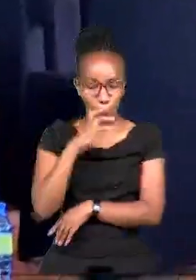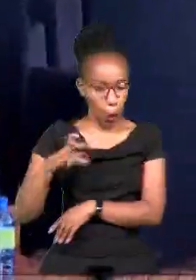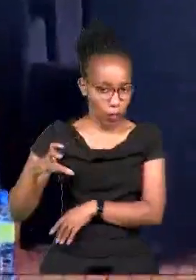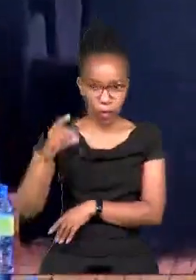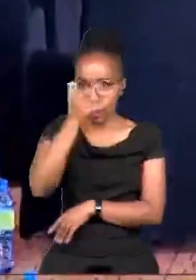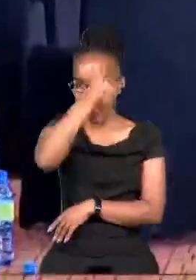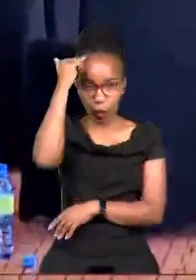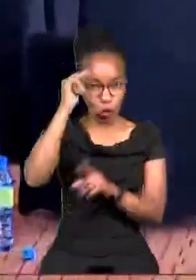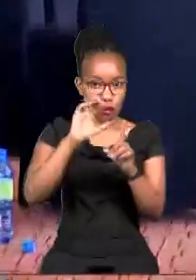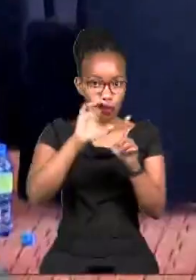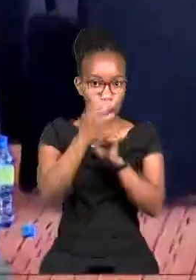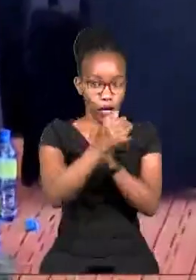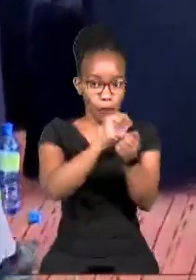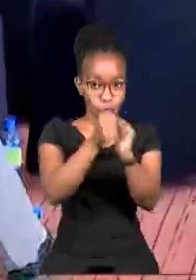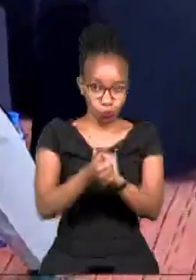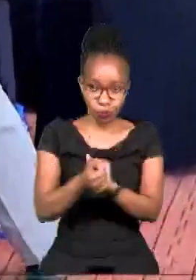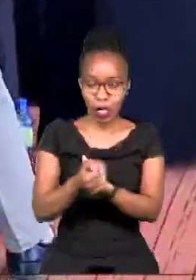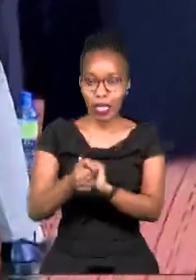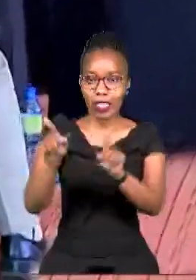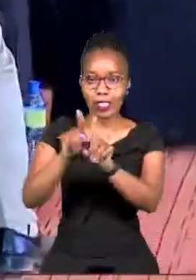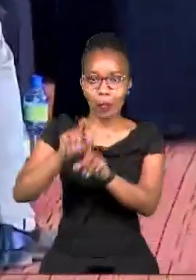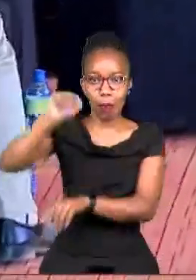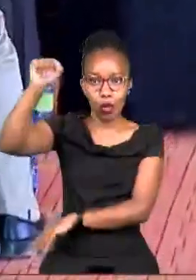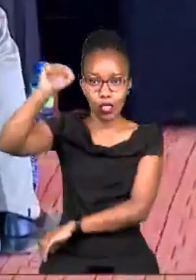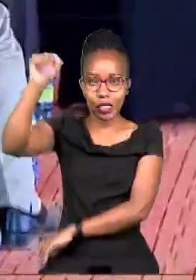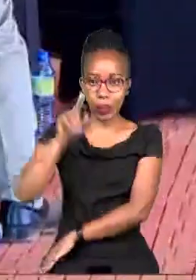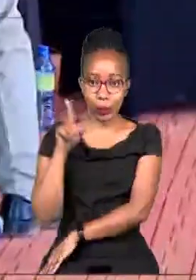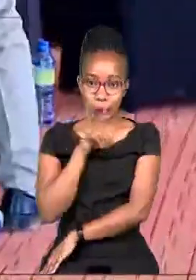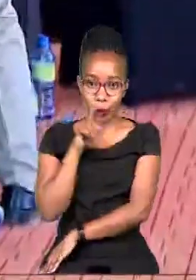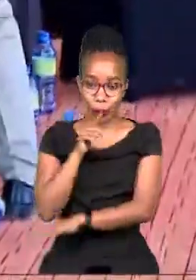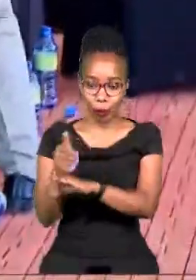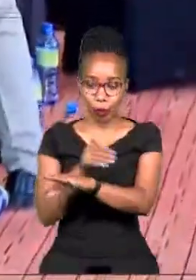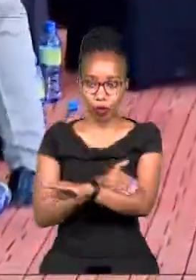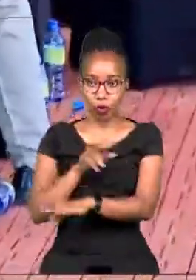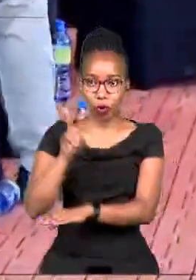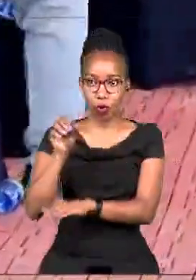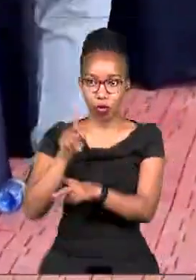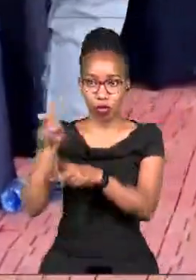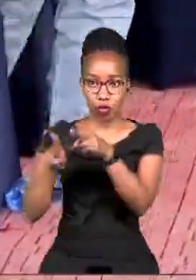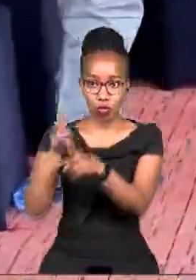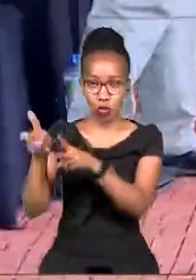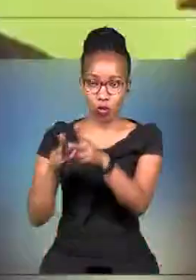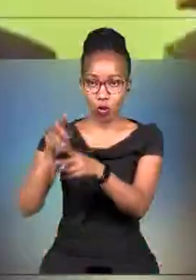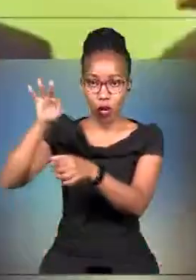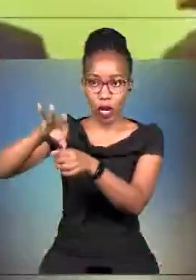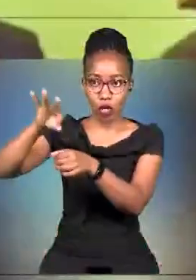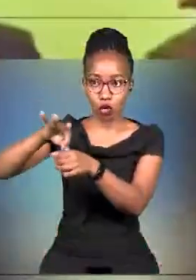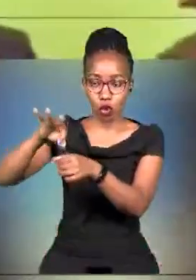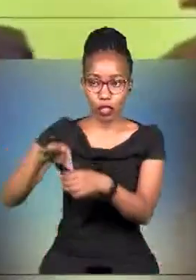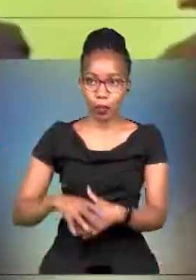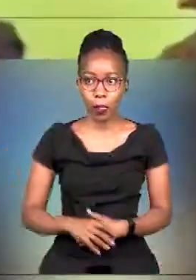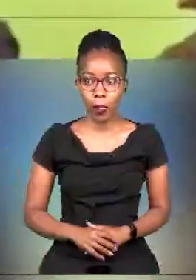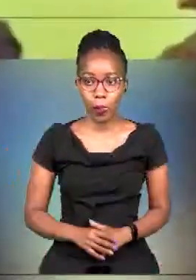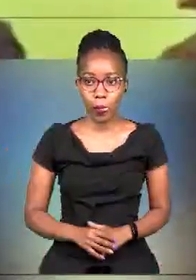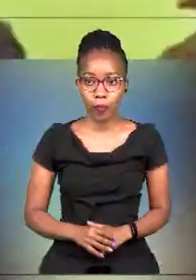change. Political temperatures have also taken an upward trajectory ahead of the 2022 general elections. We